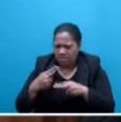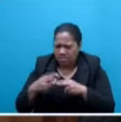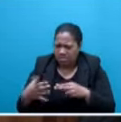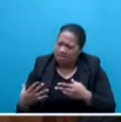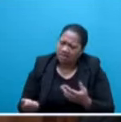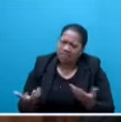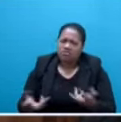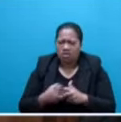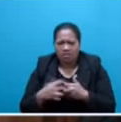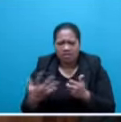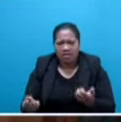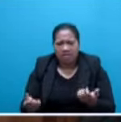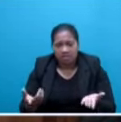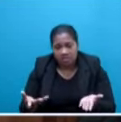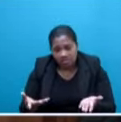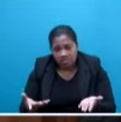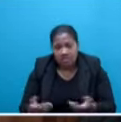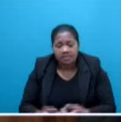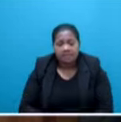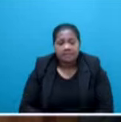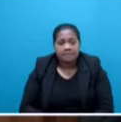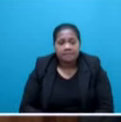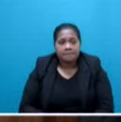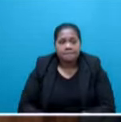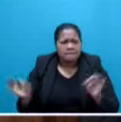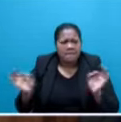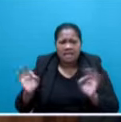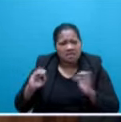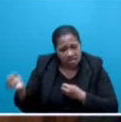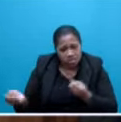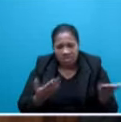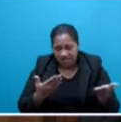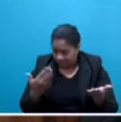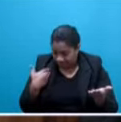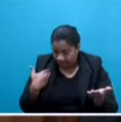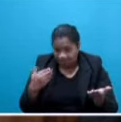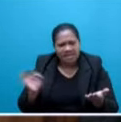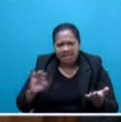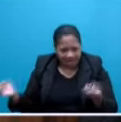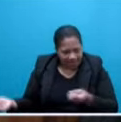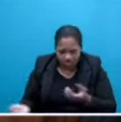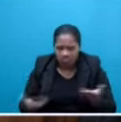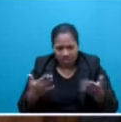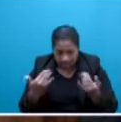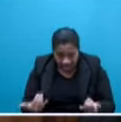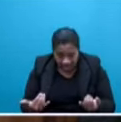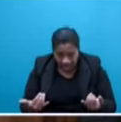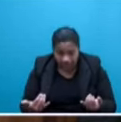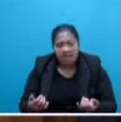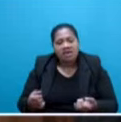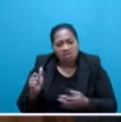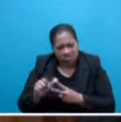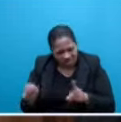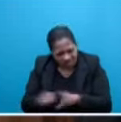They had nothing to offer then, and they have nothing to offer now, and they will have nothing to offer